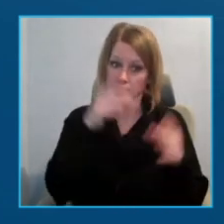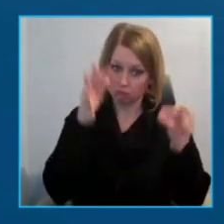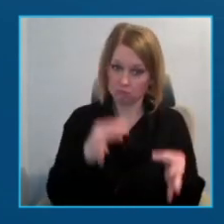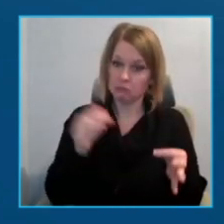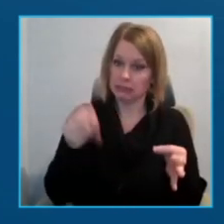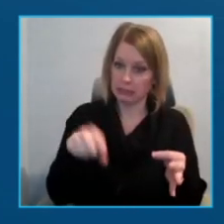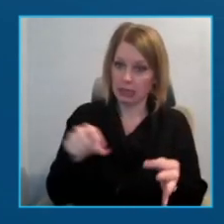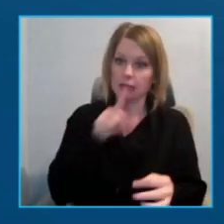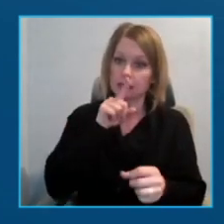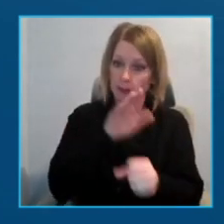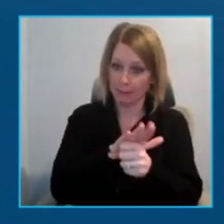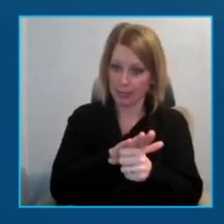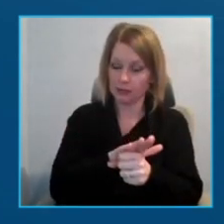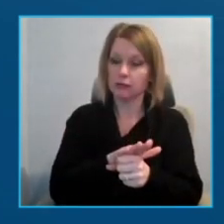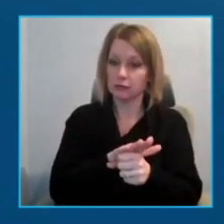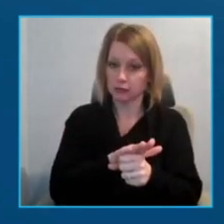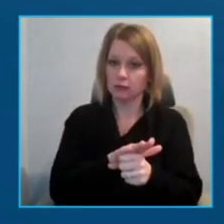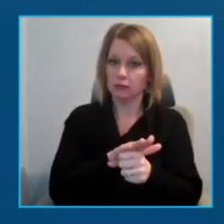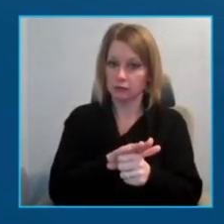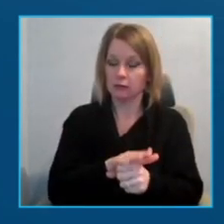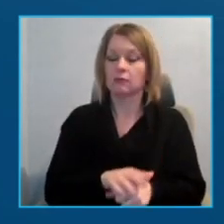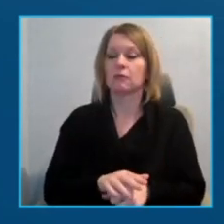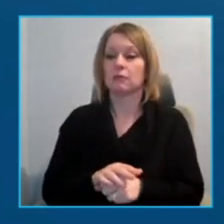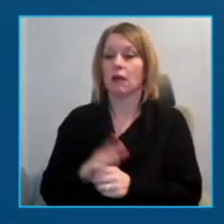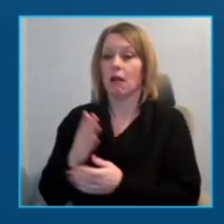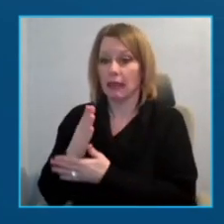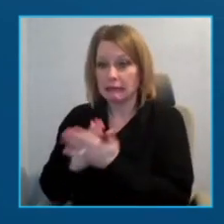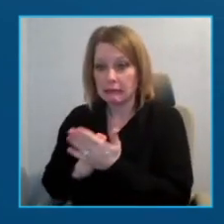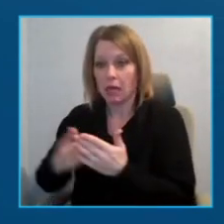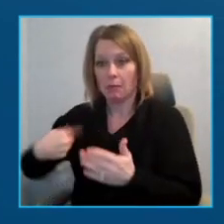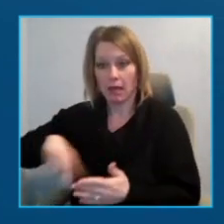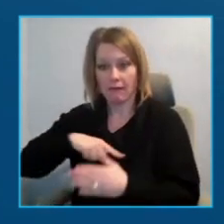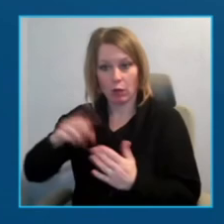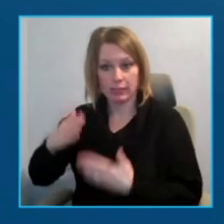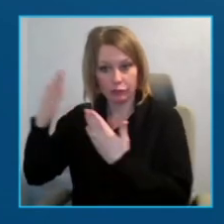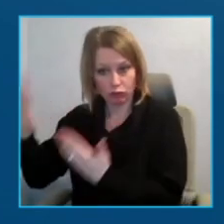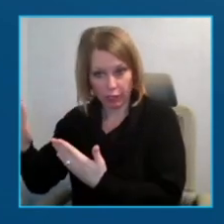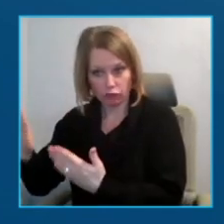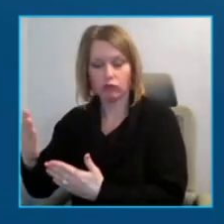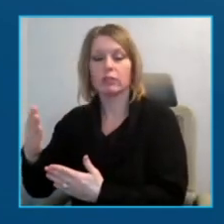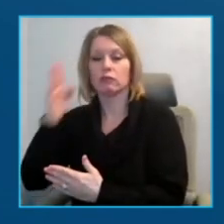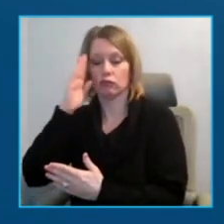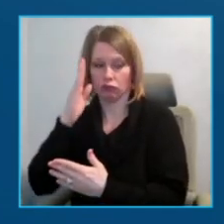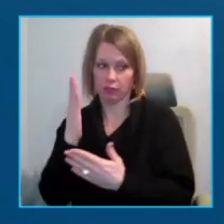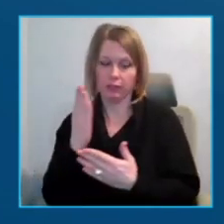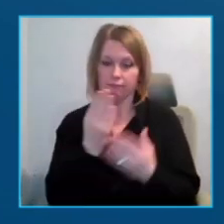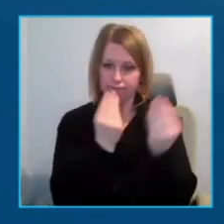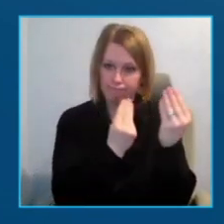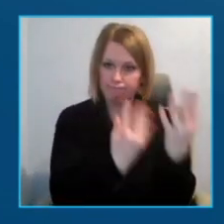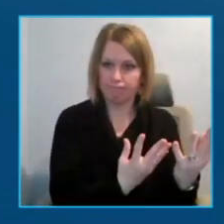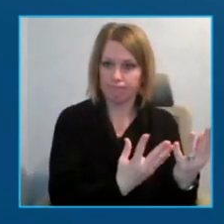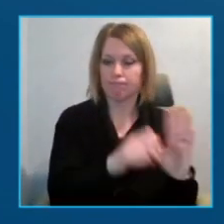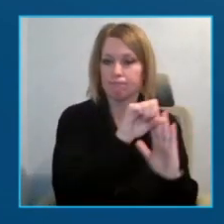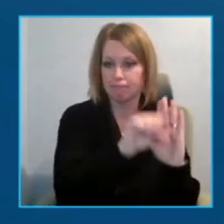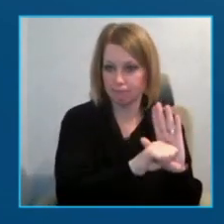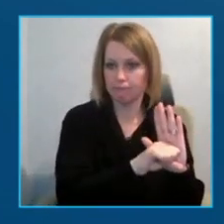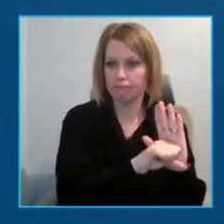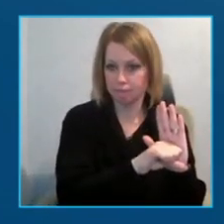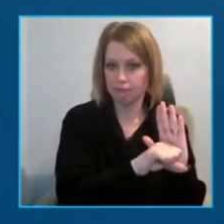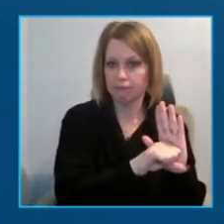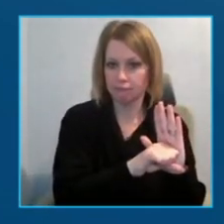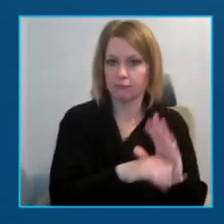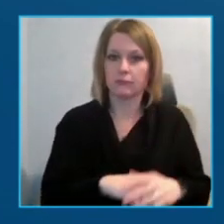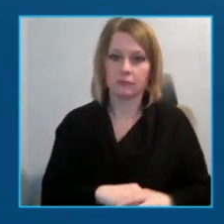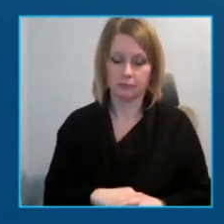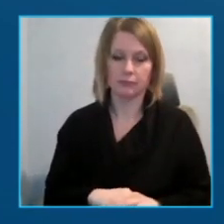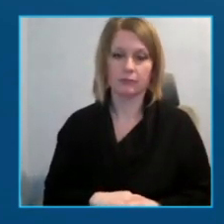to bring some of the changes that we had, that you as committee members had offered. And